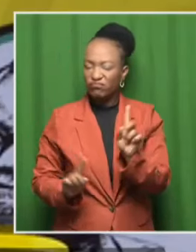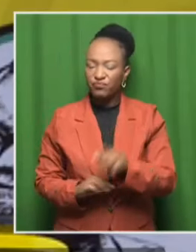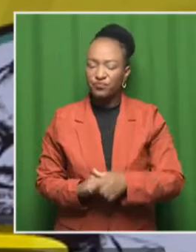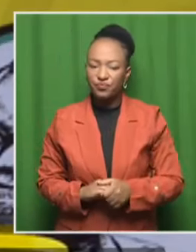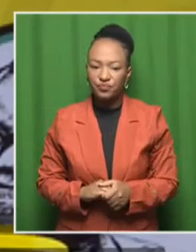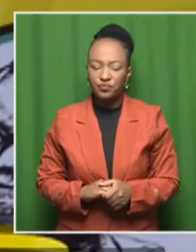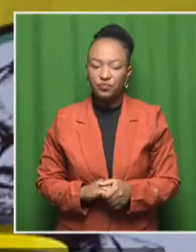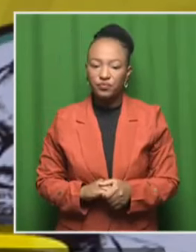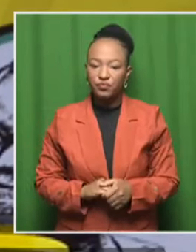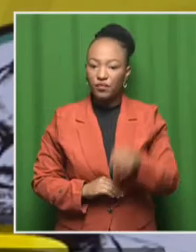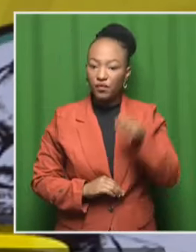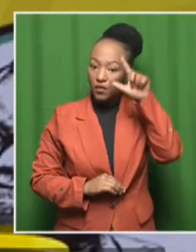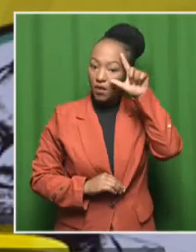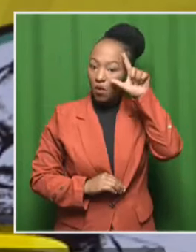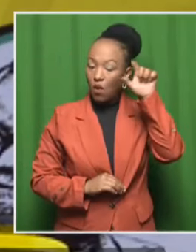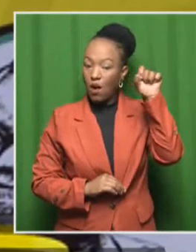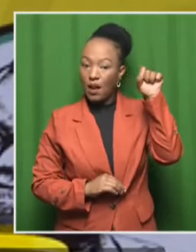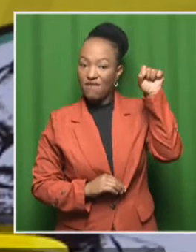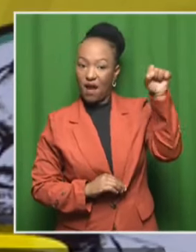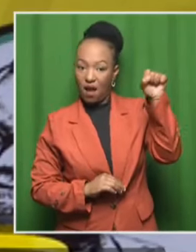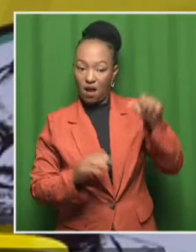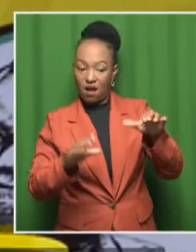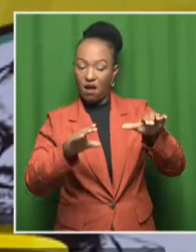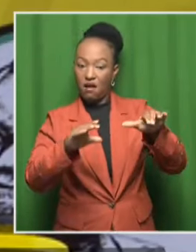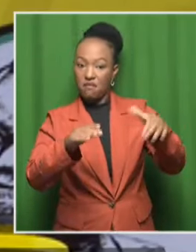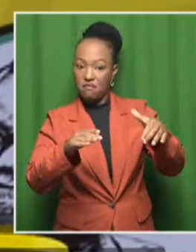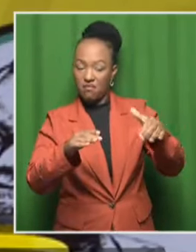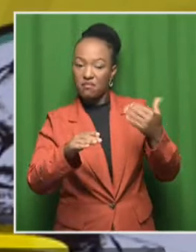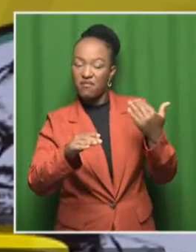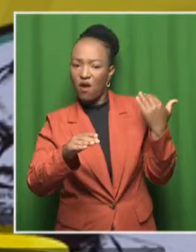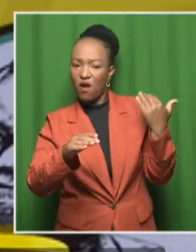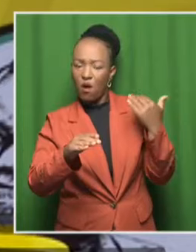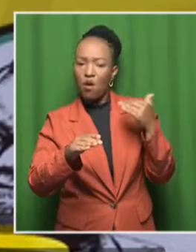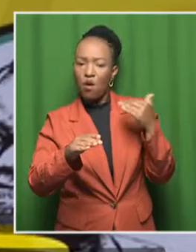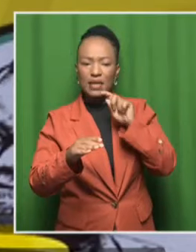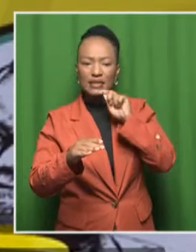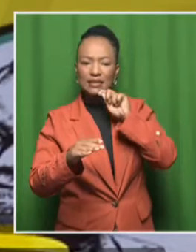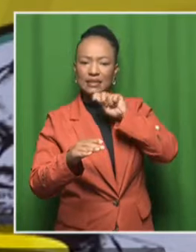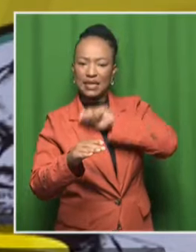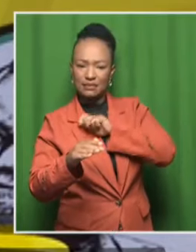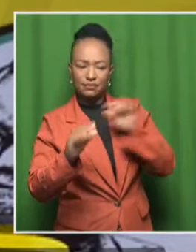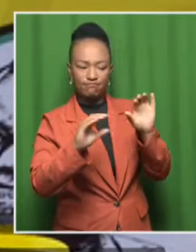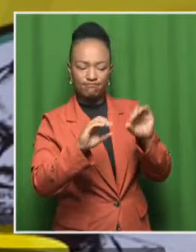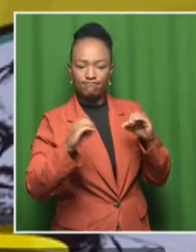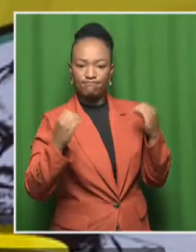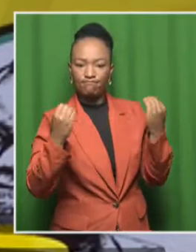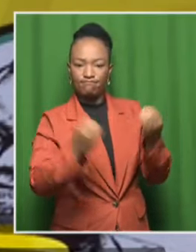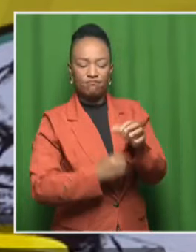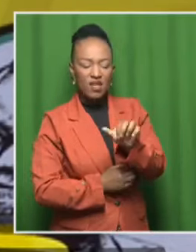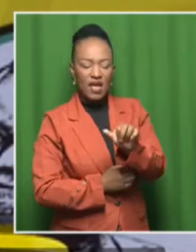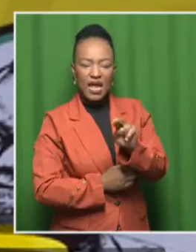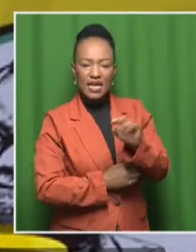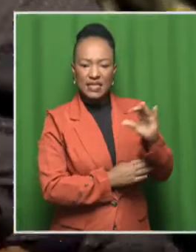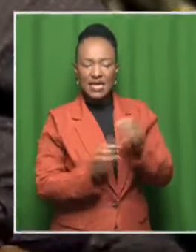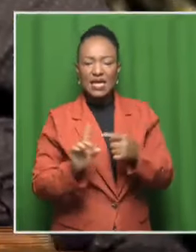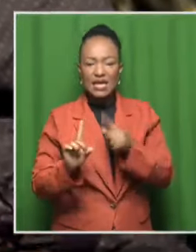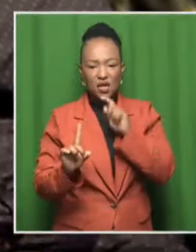Oliver Tambo was entrusted by the African National Congress leadership to leave the